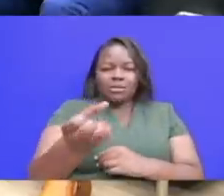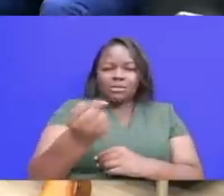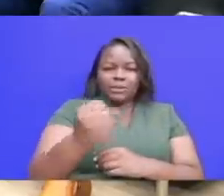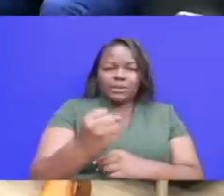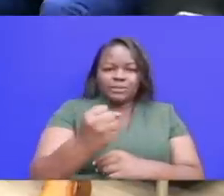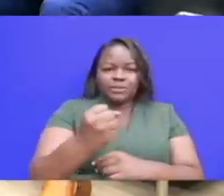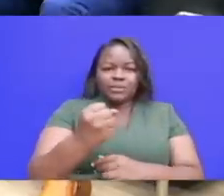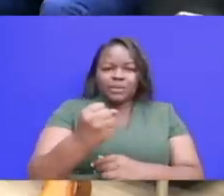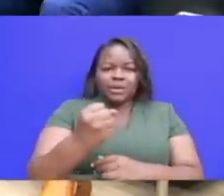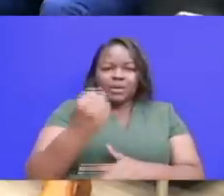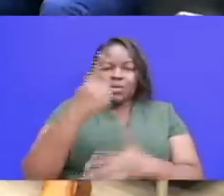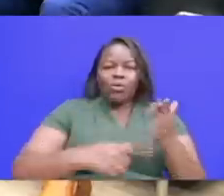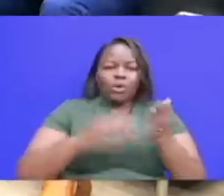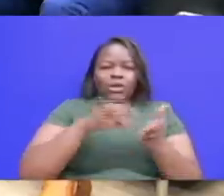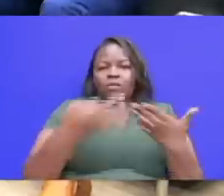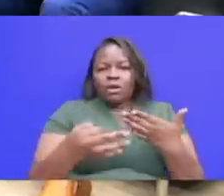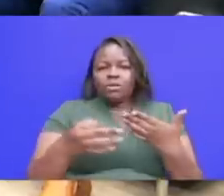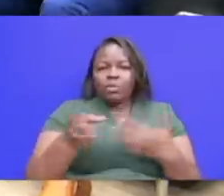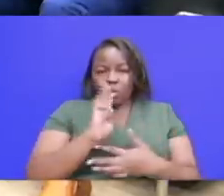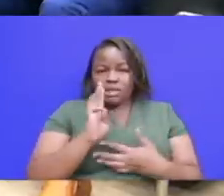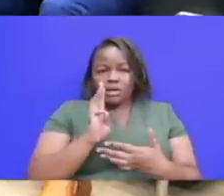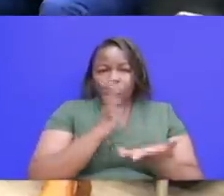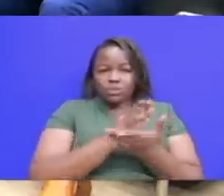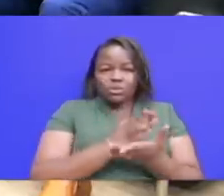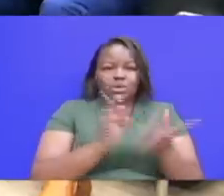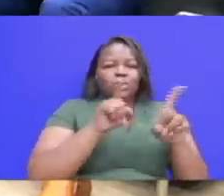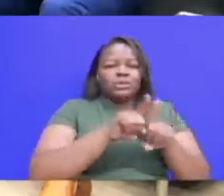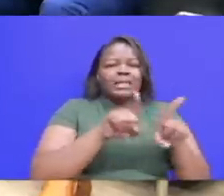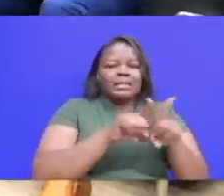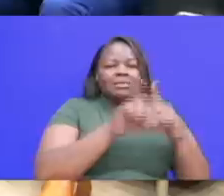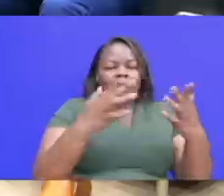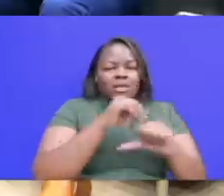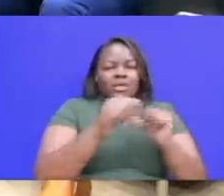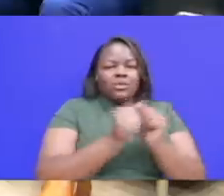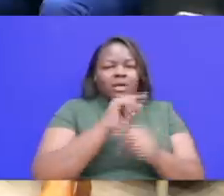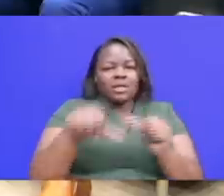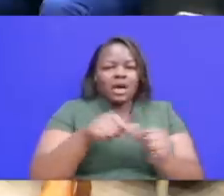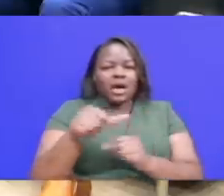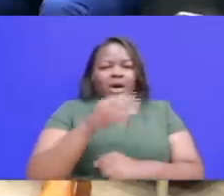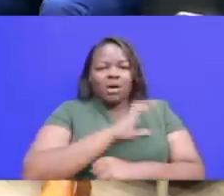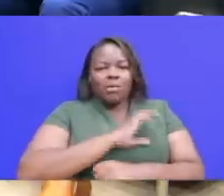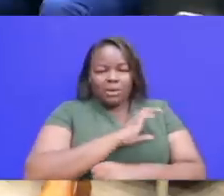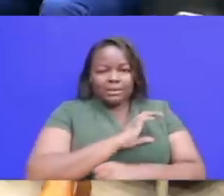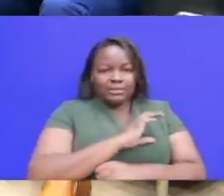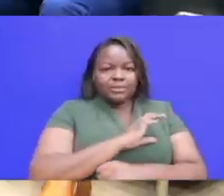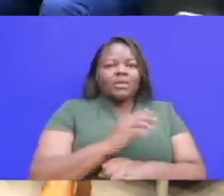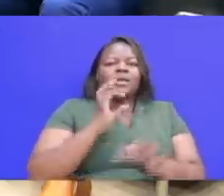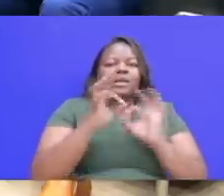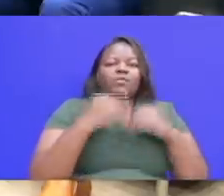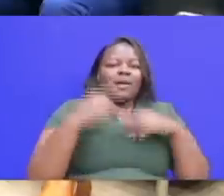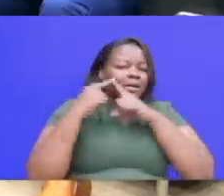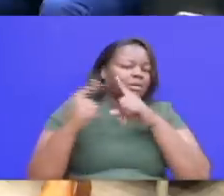out? It will be water that will come out, isn't it? Mm. The same thing with our character. Yes. When we have an experience truly with